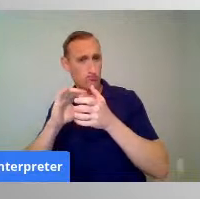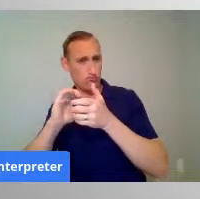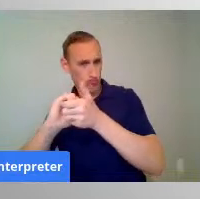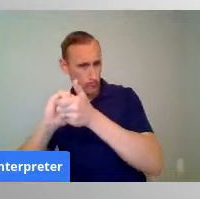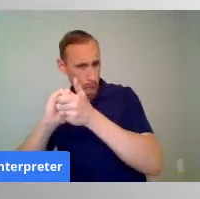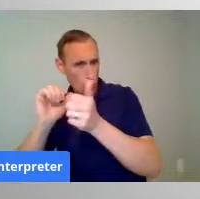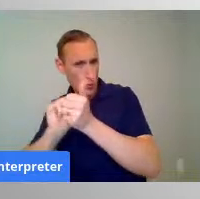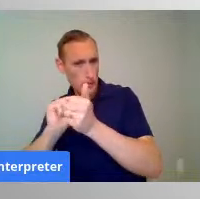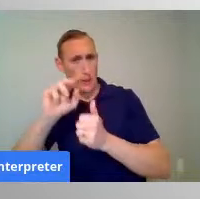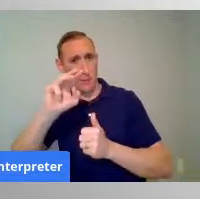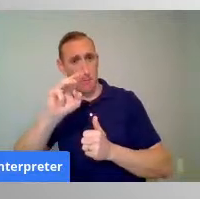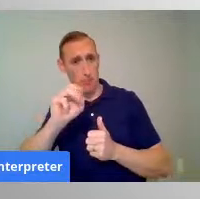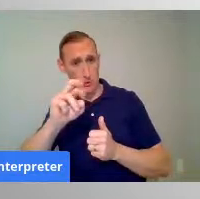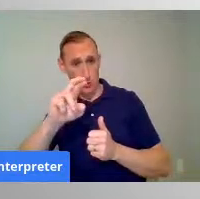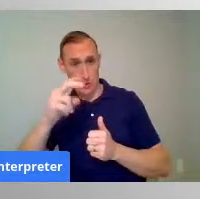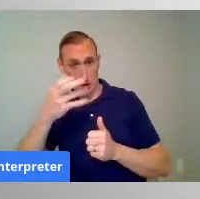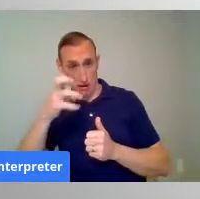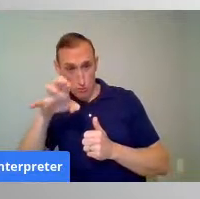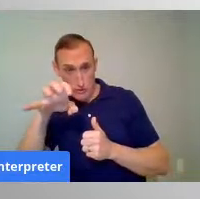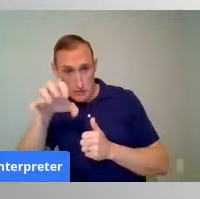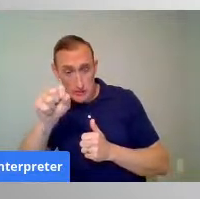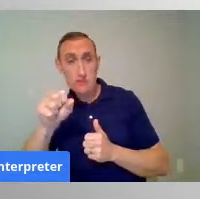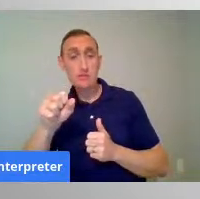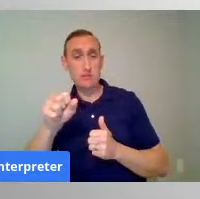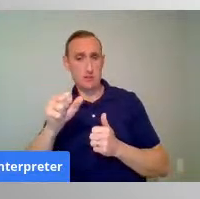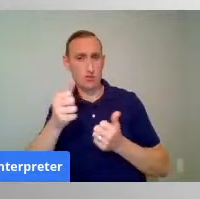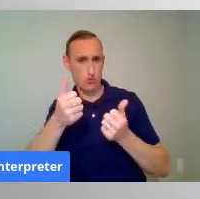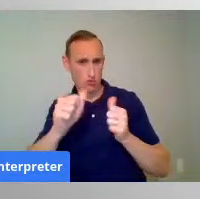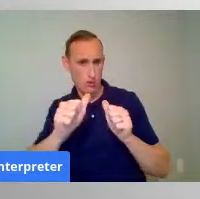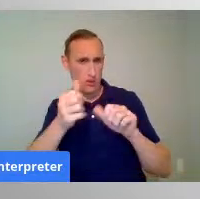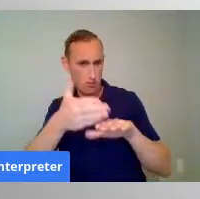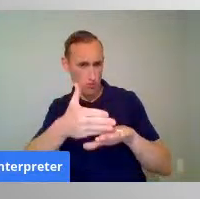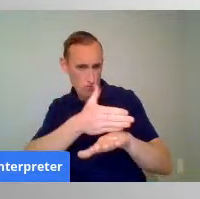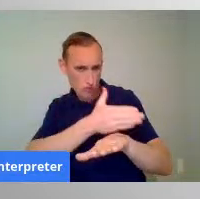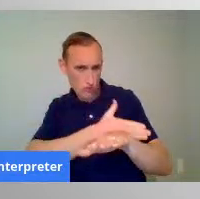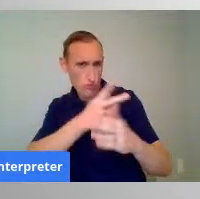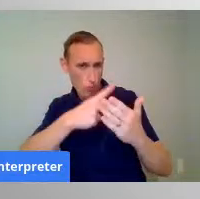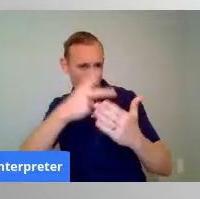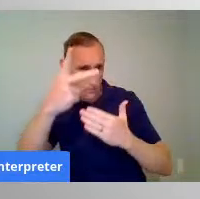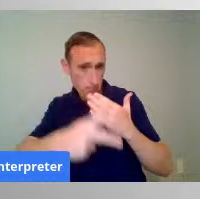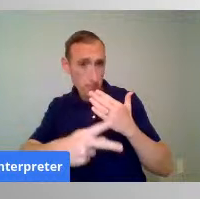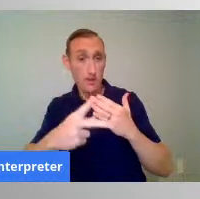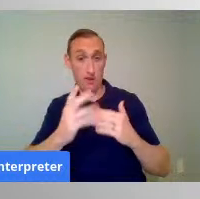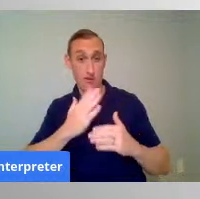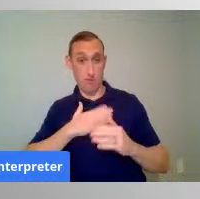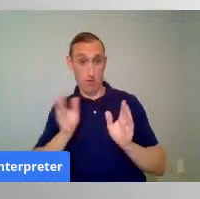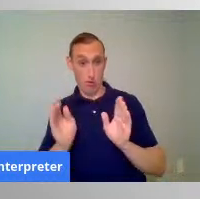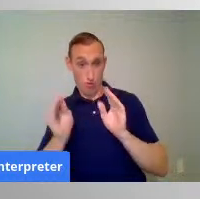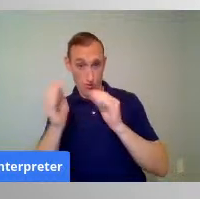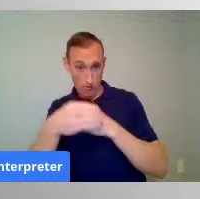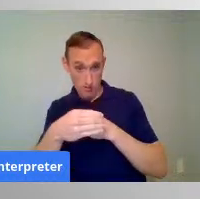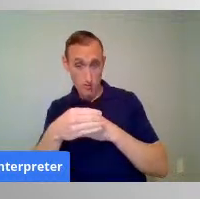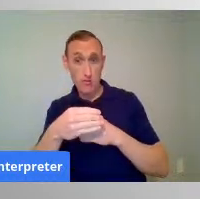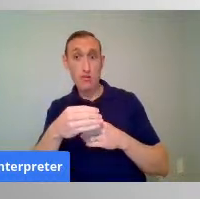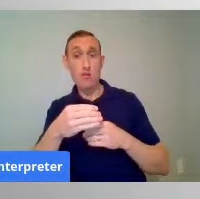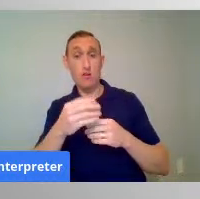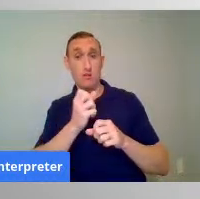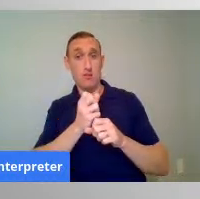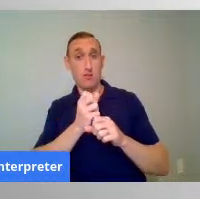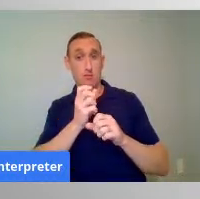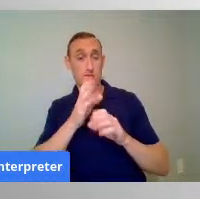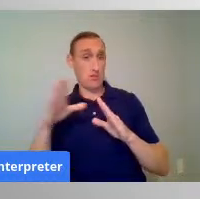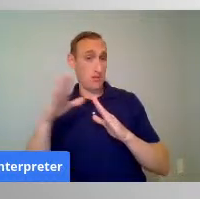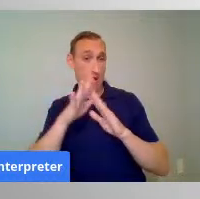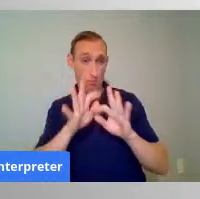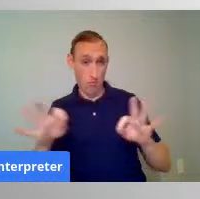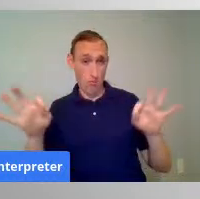this transition now. I know for my office, the main thing was making sure that we had all the main people on our bus. And so